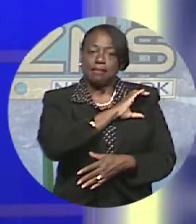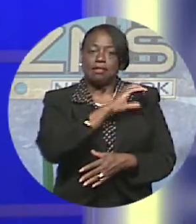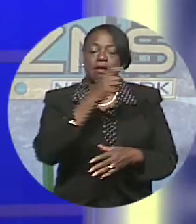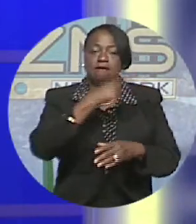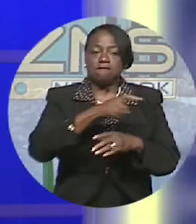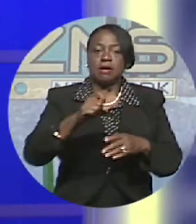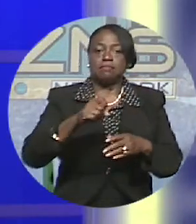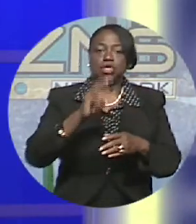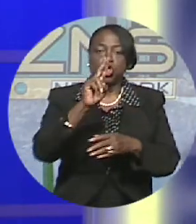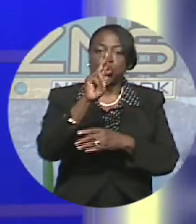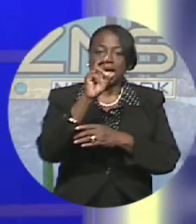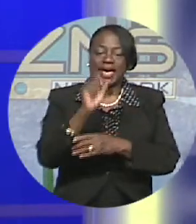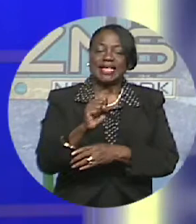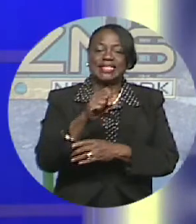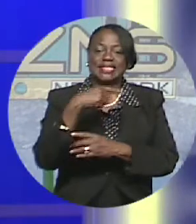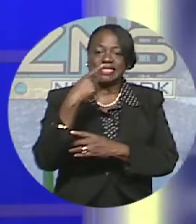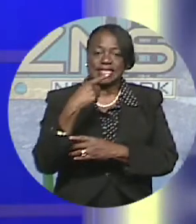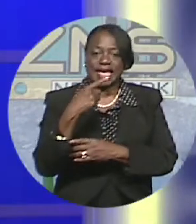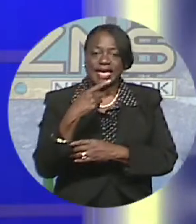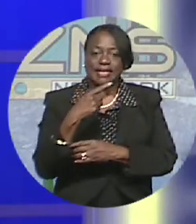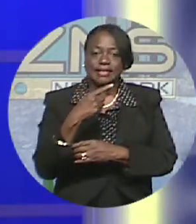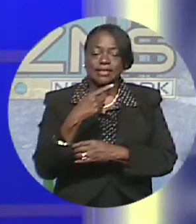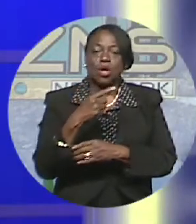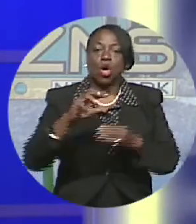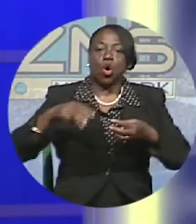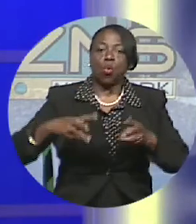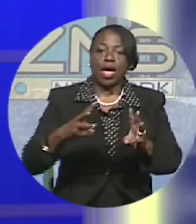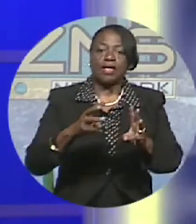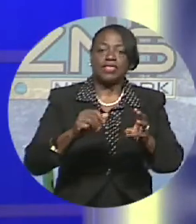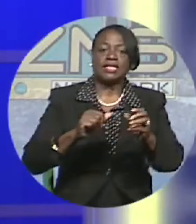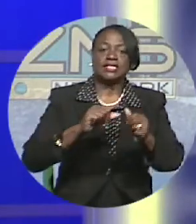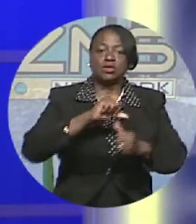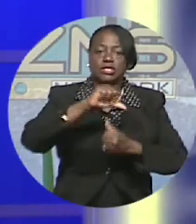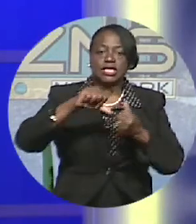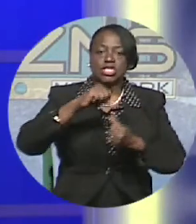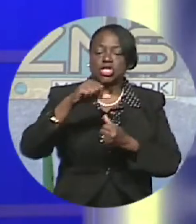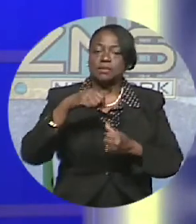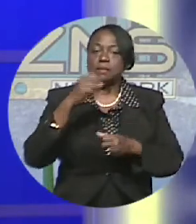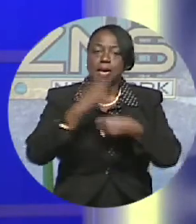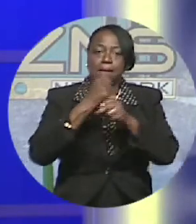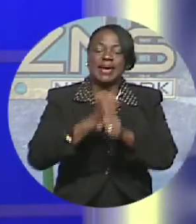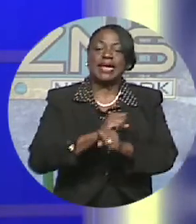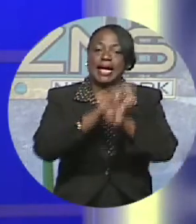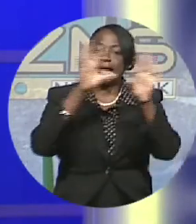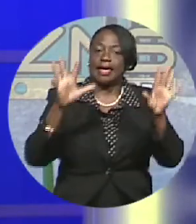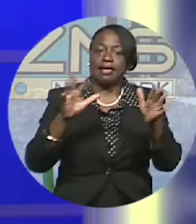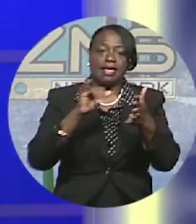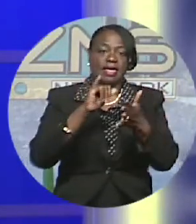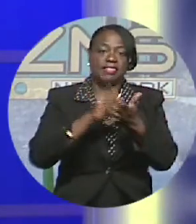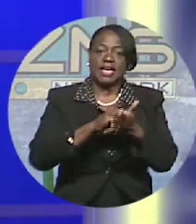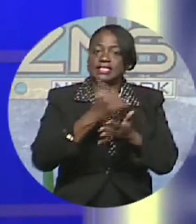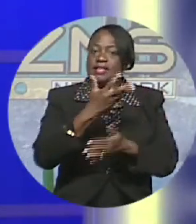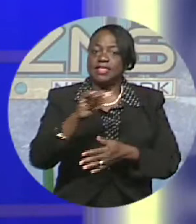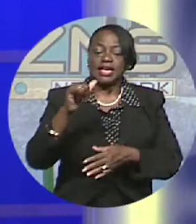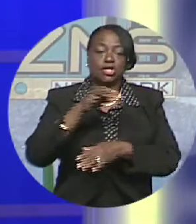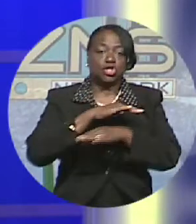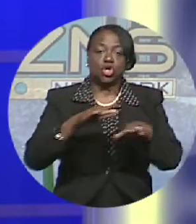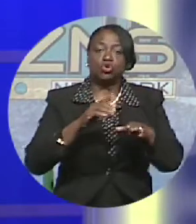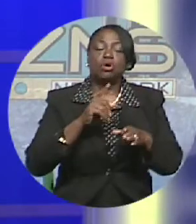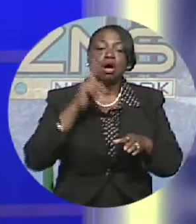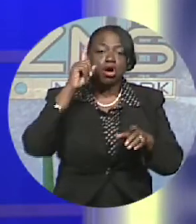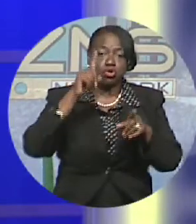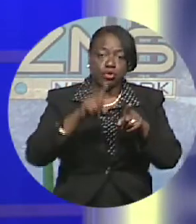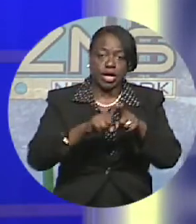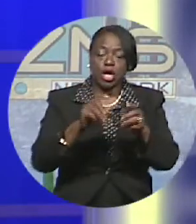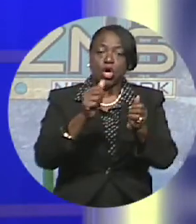that was implemented on November 1st. While the association made it clear that they do not agree with Campbell's comments to boycott the Bahamas, they do